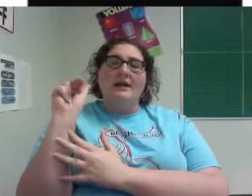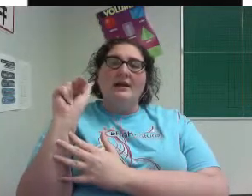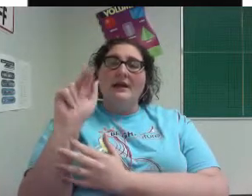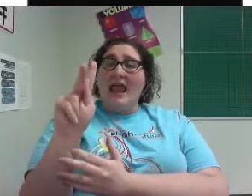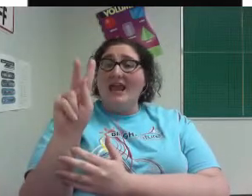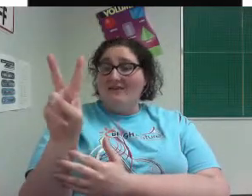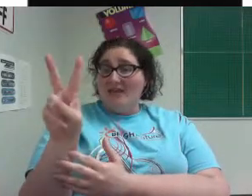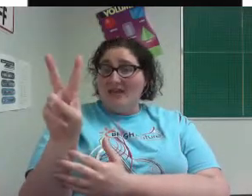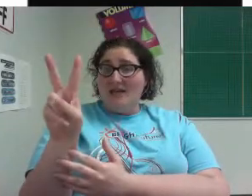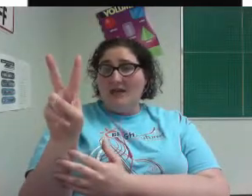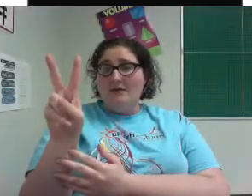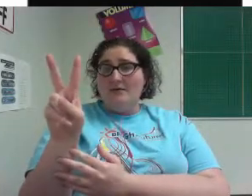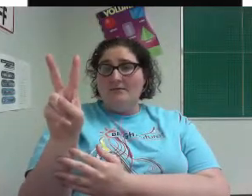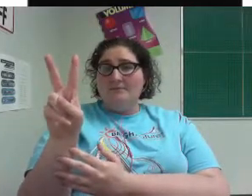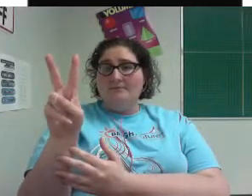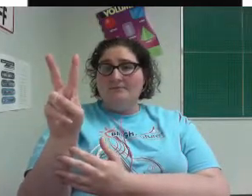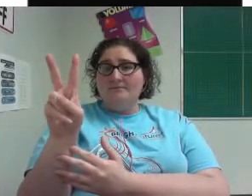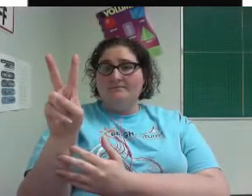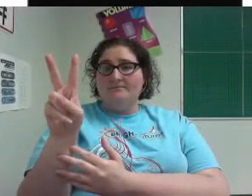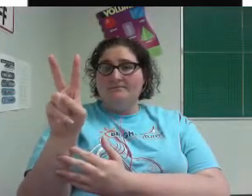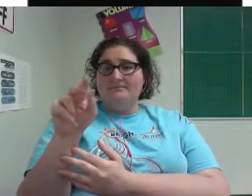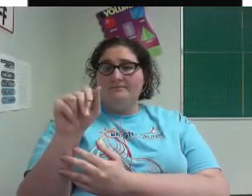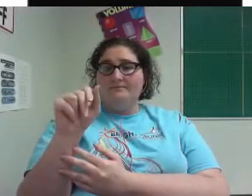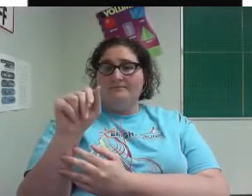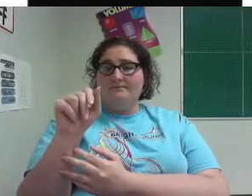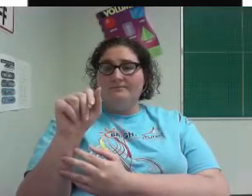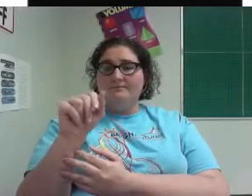to KV.